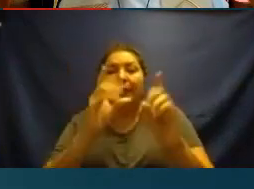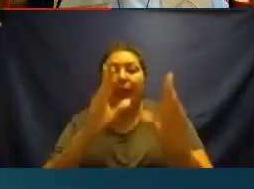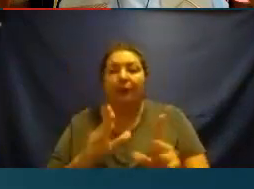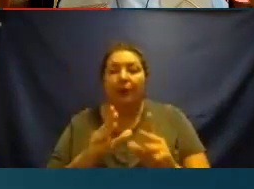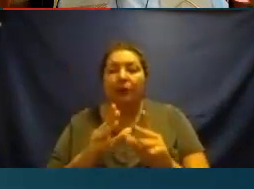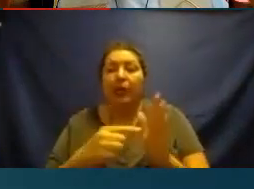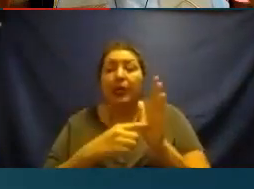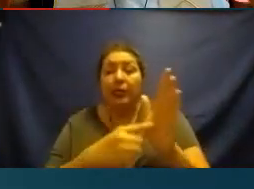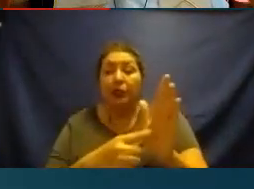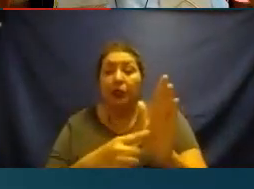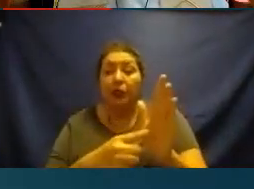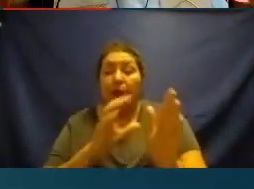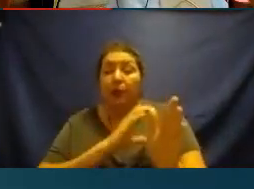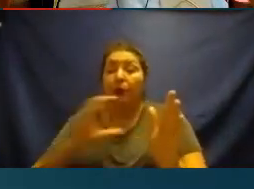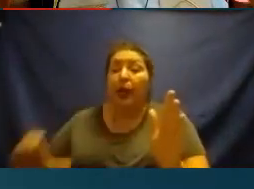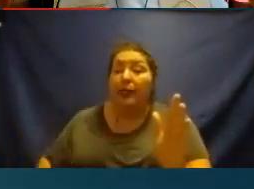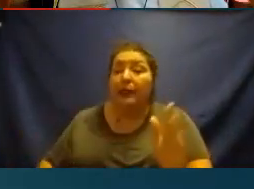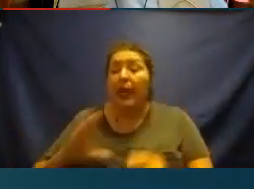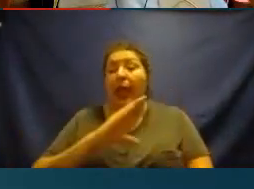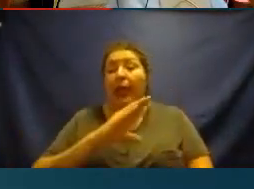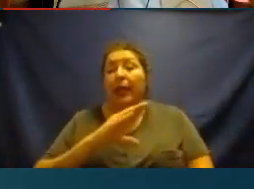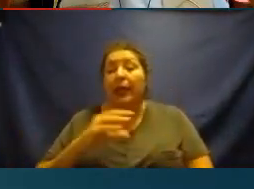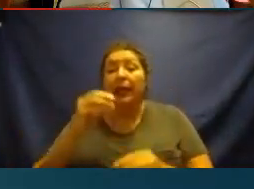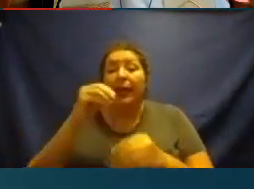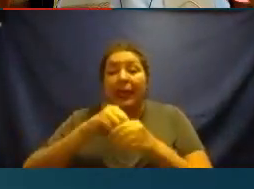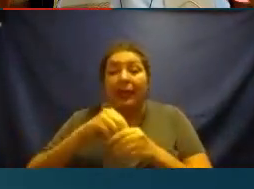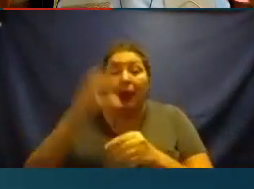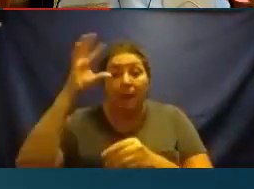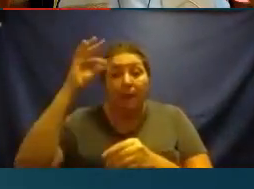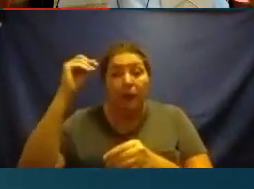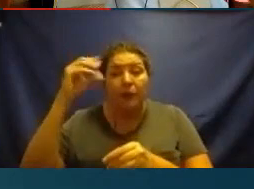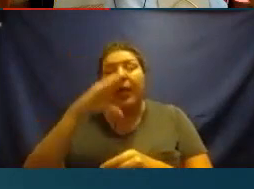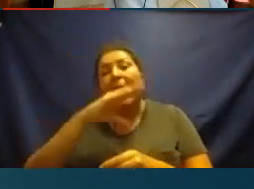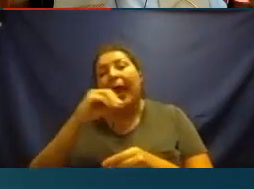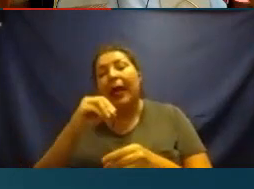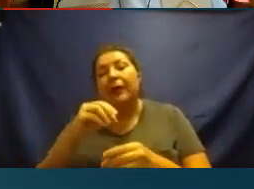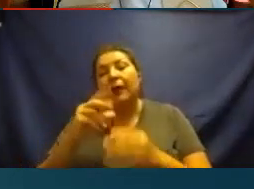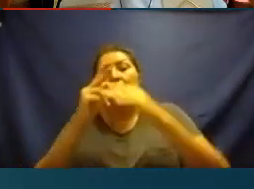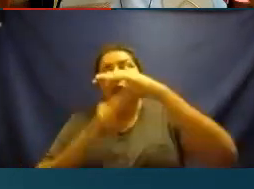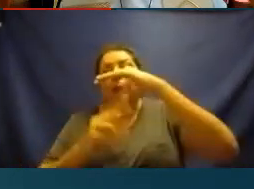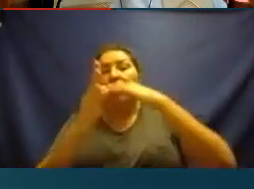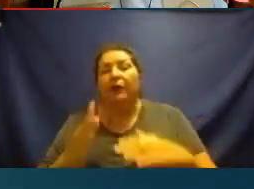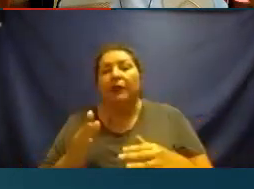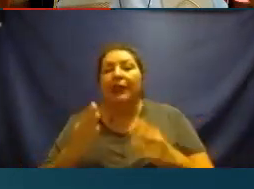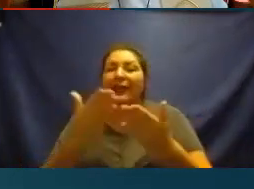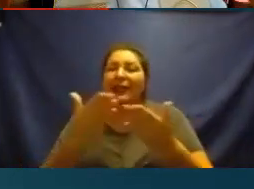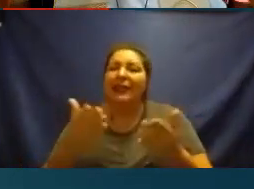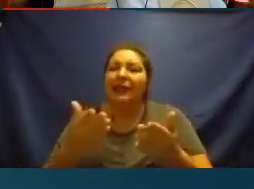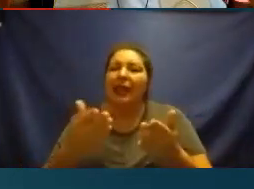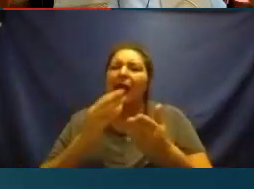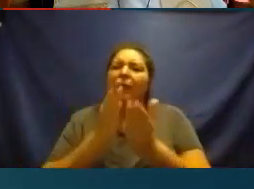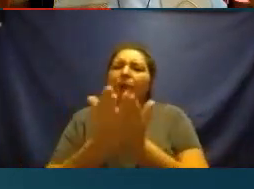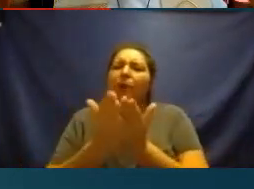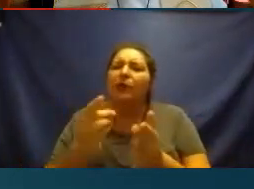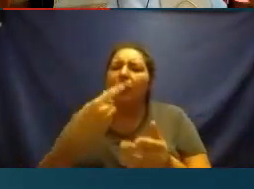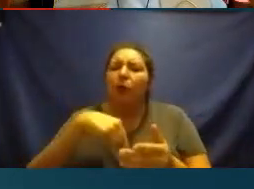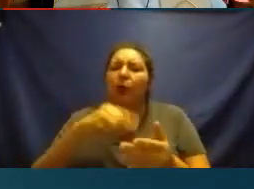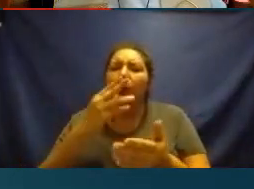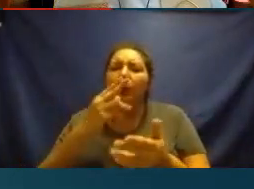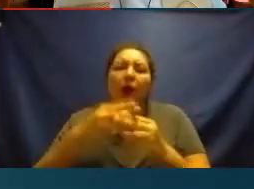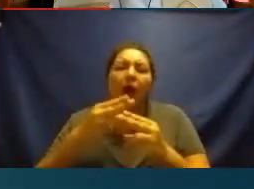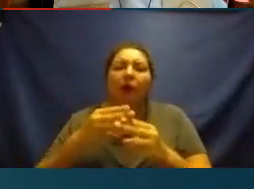them Christ in Moses and in the prophets, in what you and I would call the Old Testament. He taught them the entire